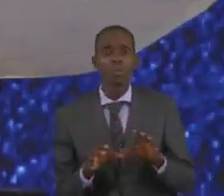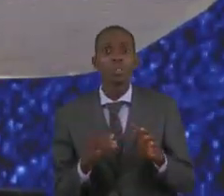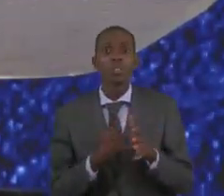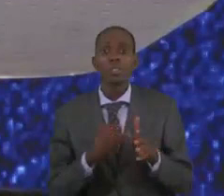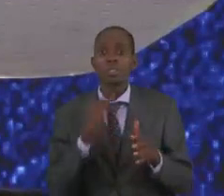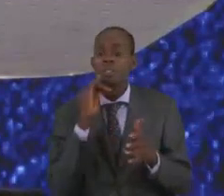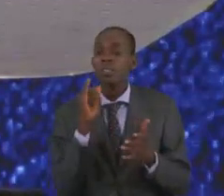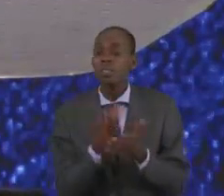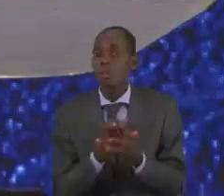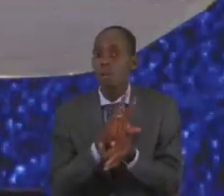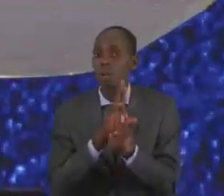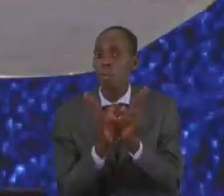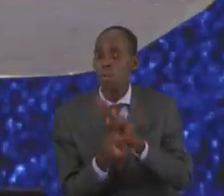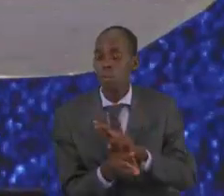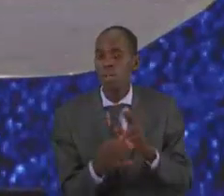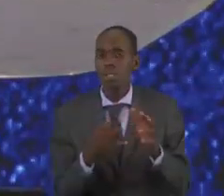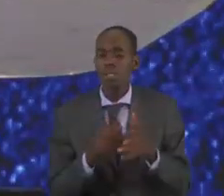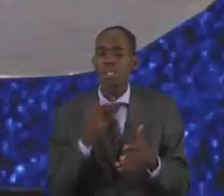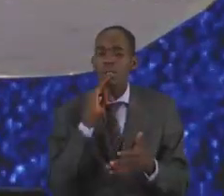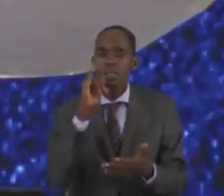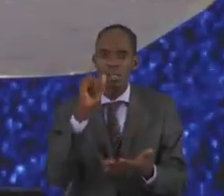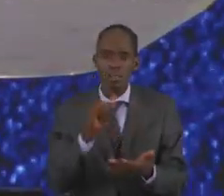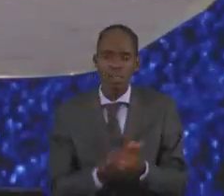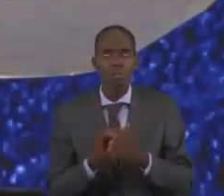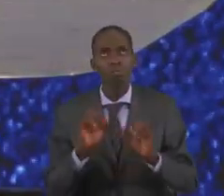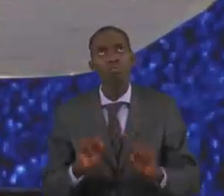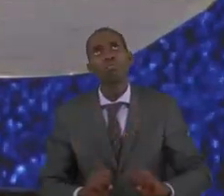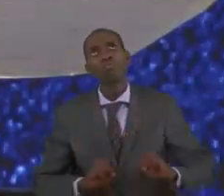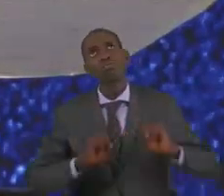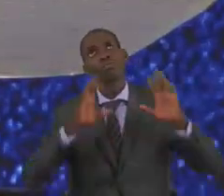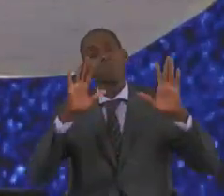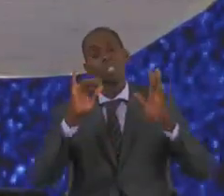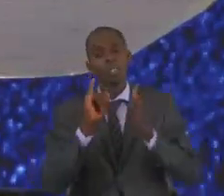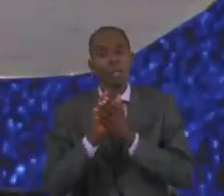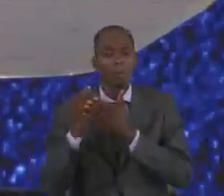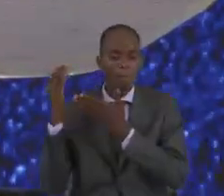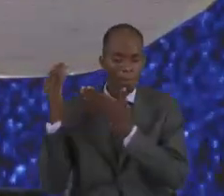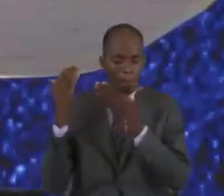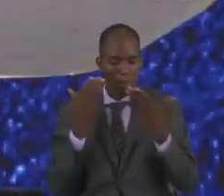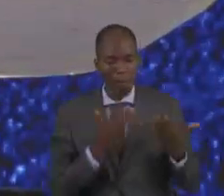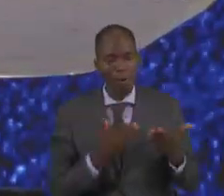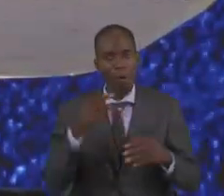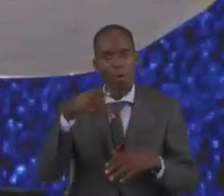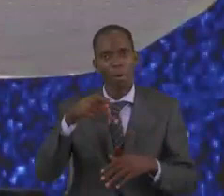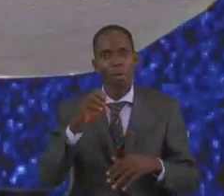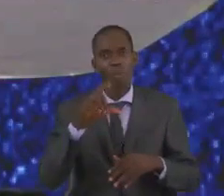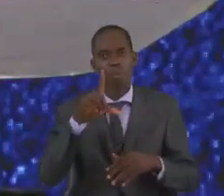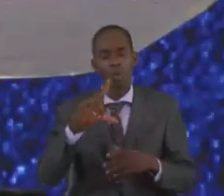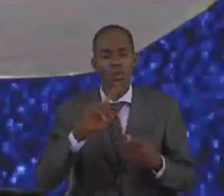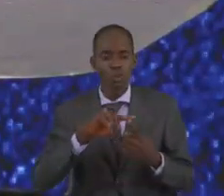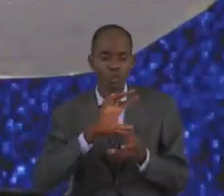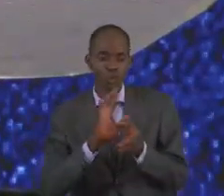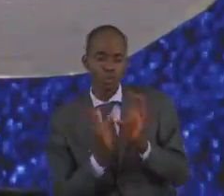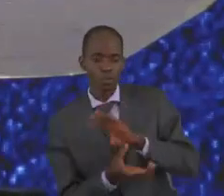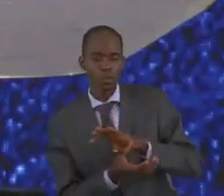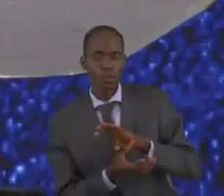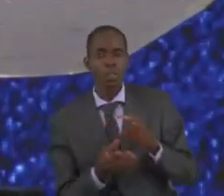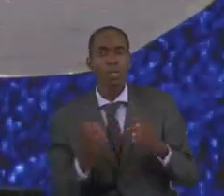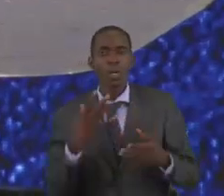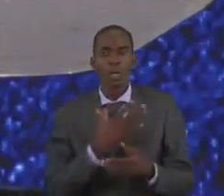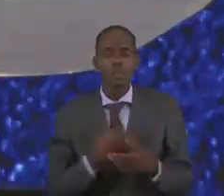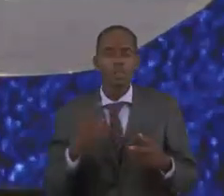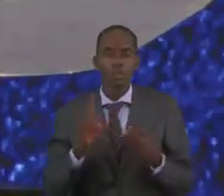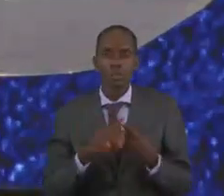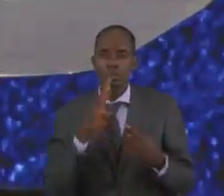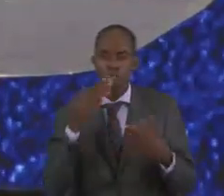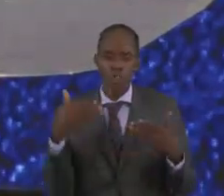is that repentance, it is that submission that brought him to conversion and to being